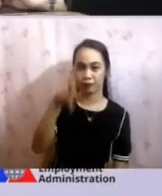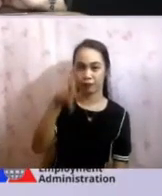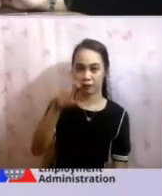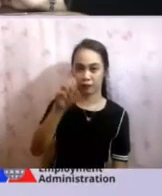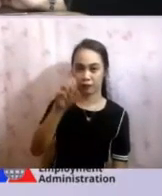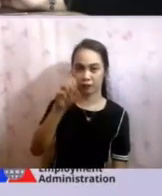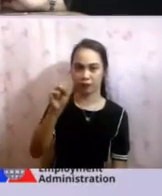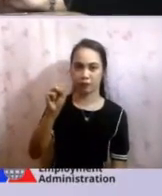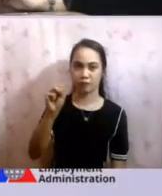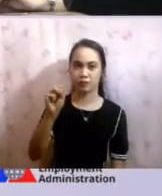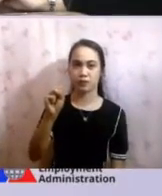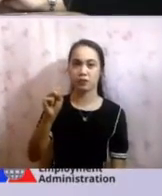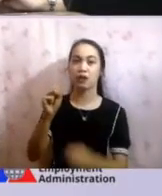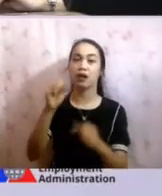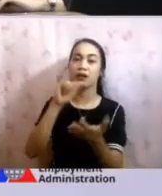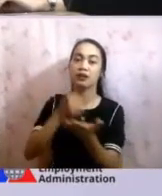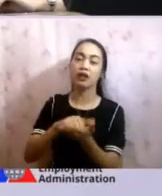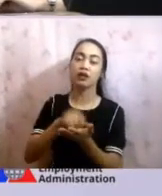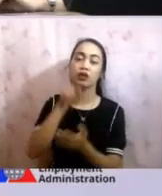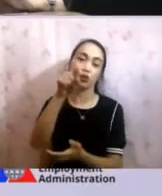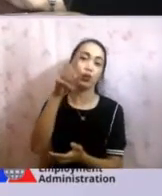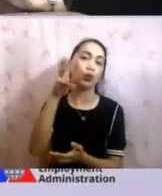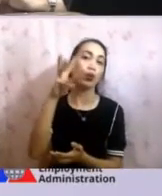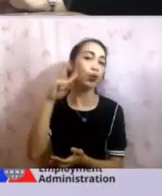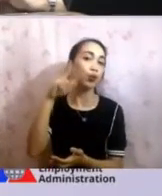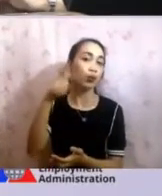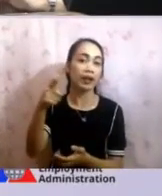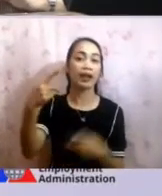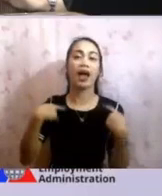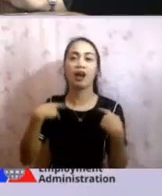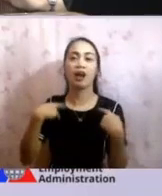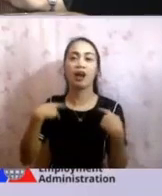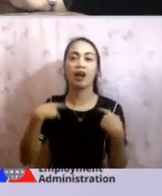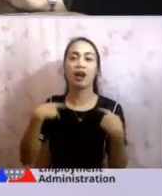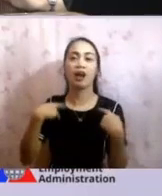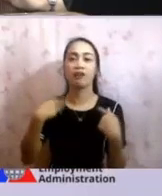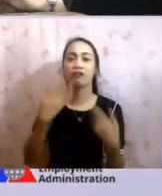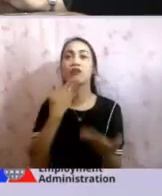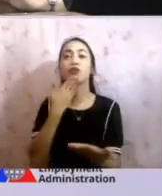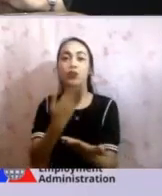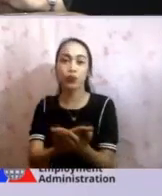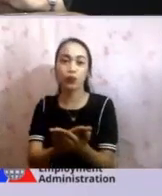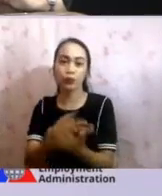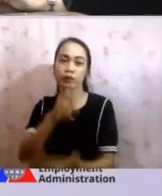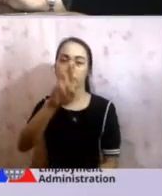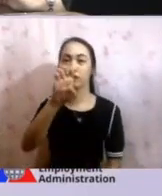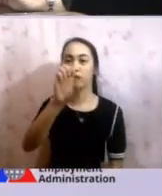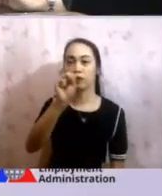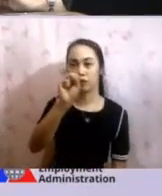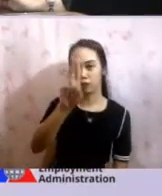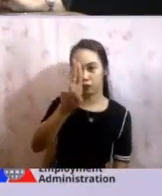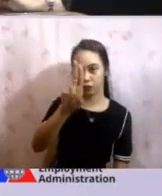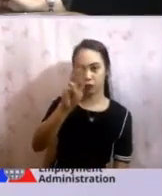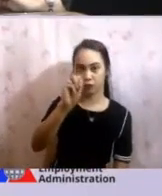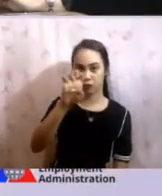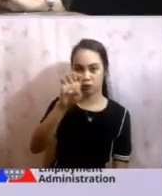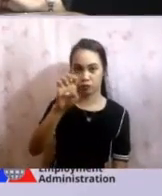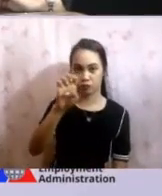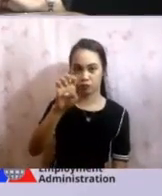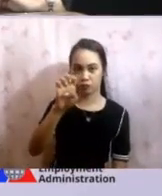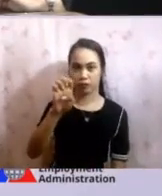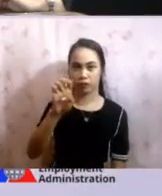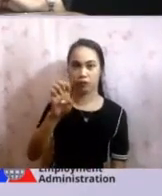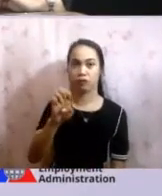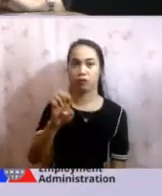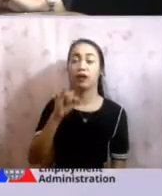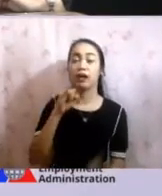at least na'y additional tips. Okay, so what's a resume for? A resume is a door opener to your first